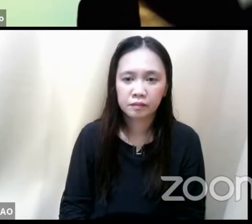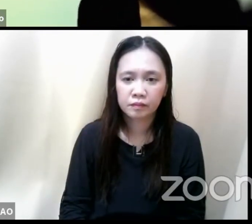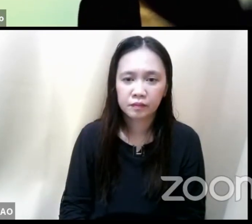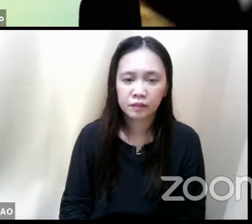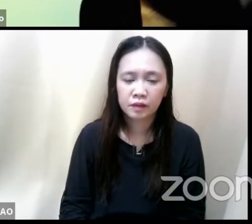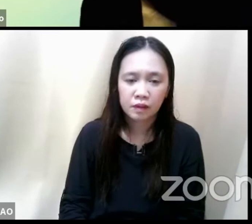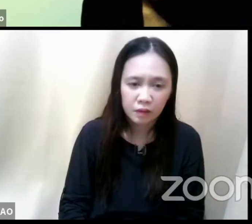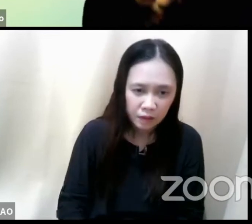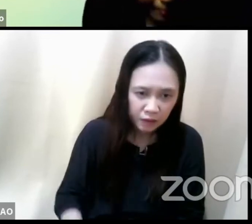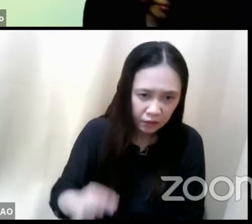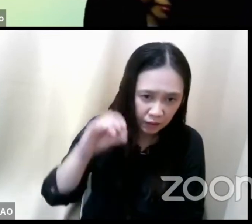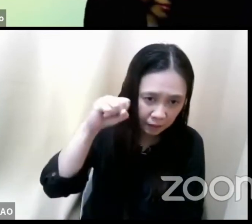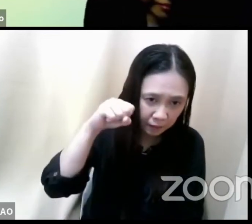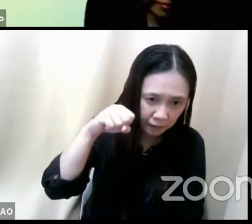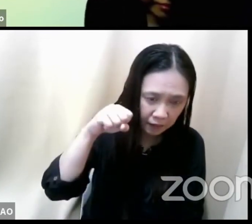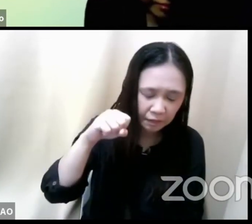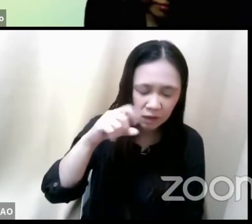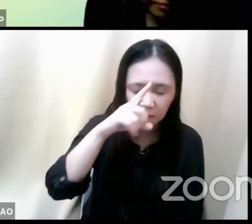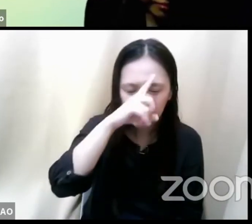magbe-bend down lang siya ng konti kasi hindi naman siya